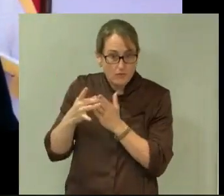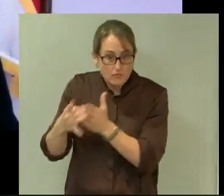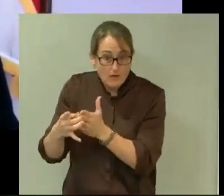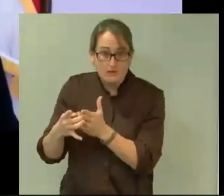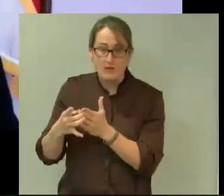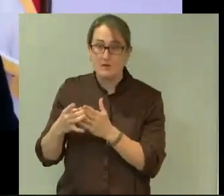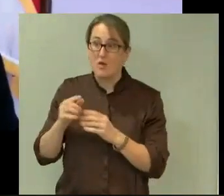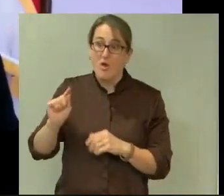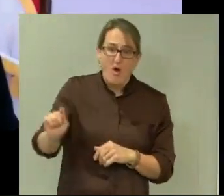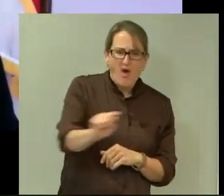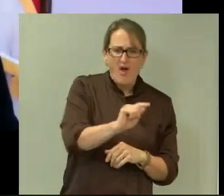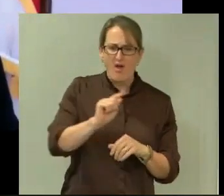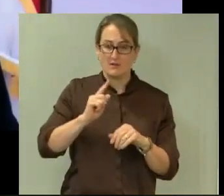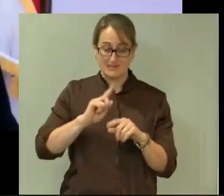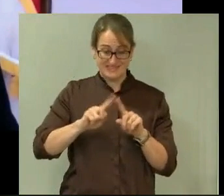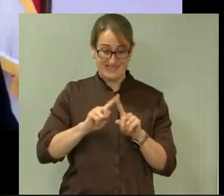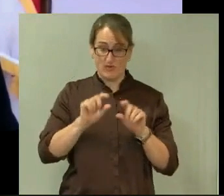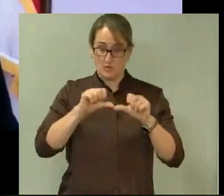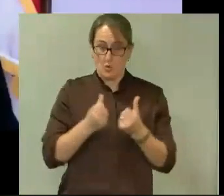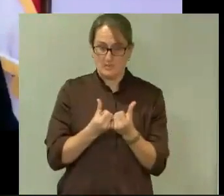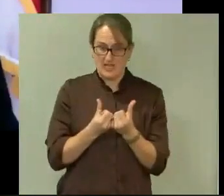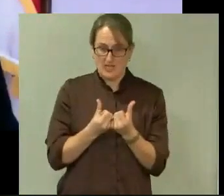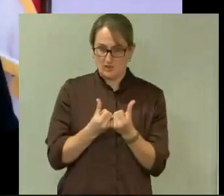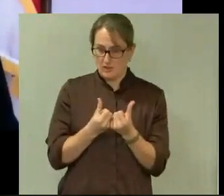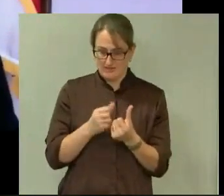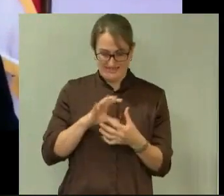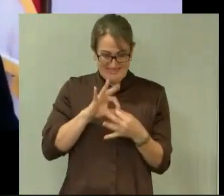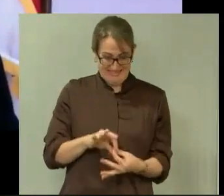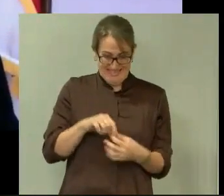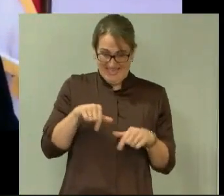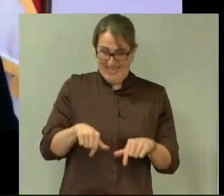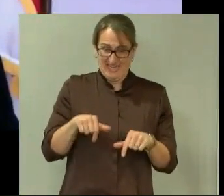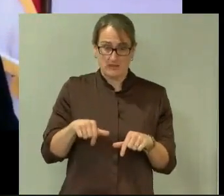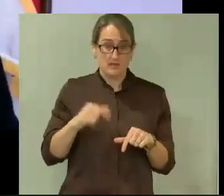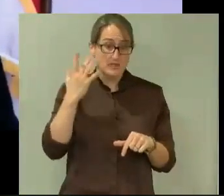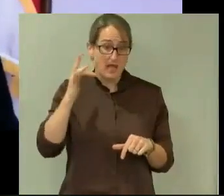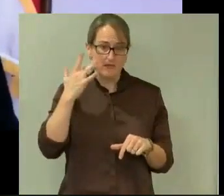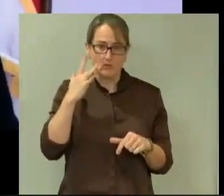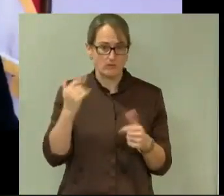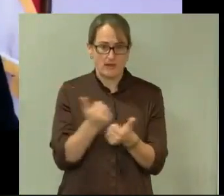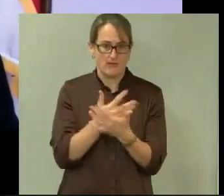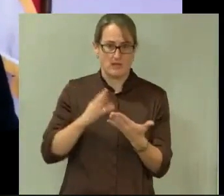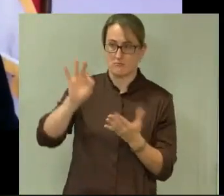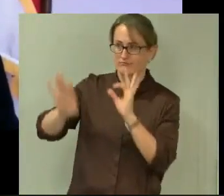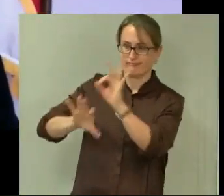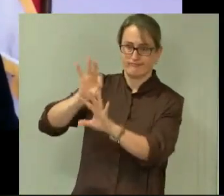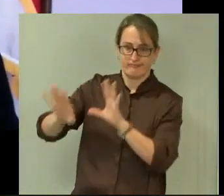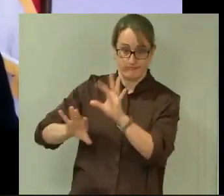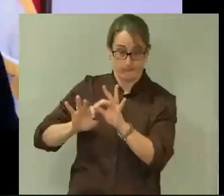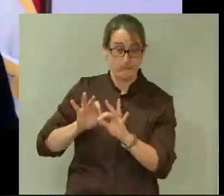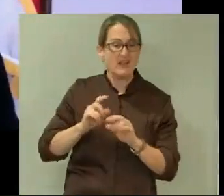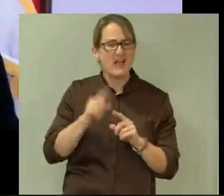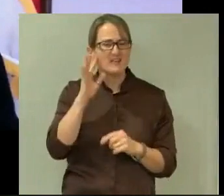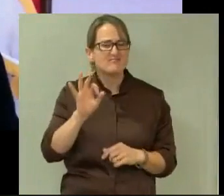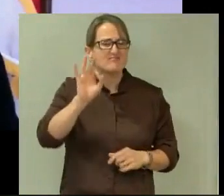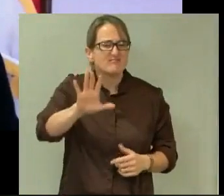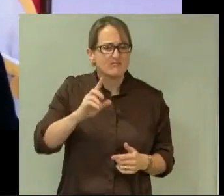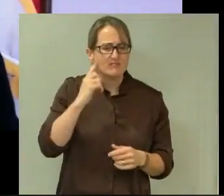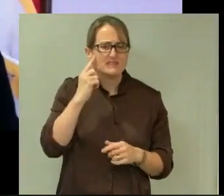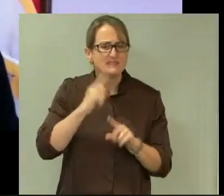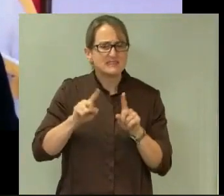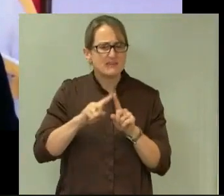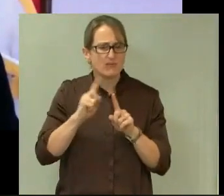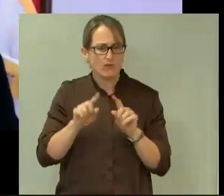can imagine in our state. And I can give you just a few names so that you know that groups both representing a labor perspective